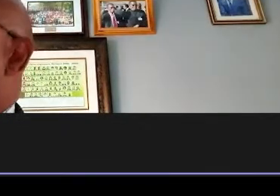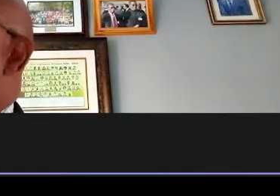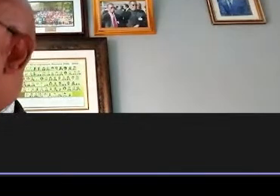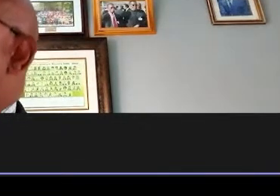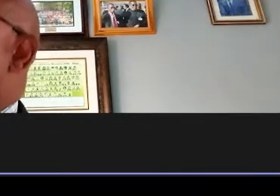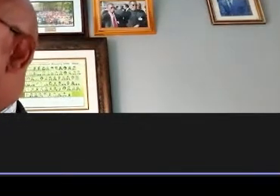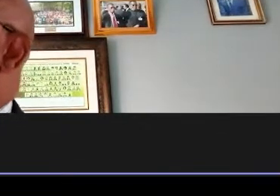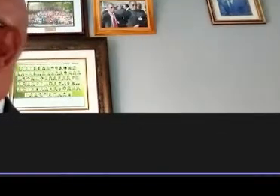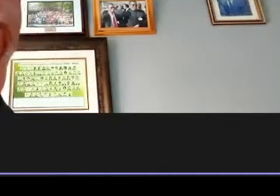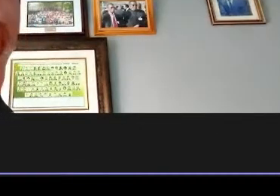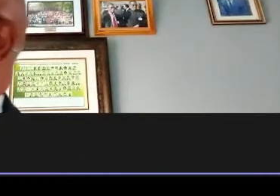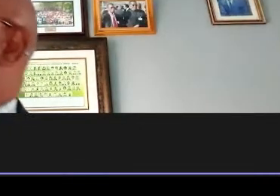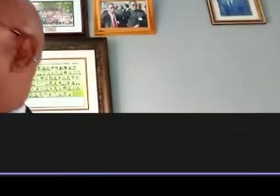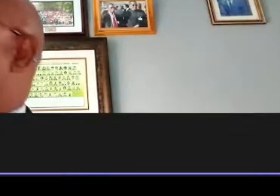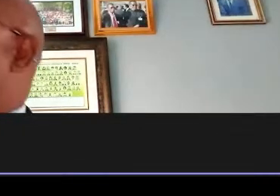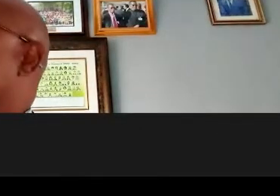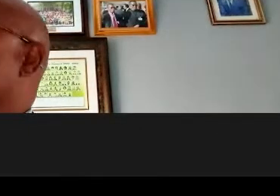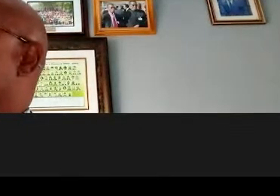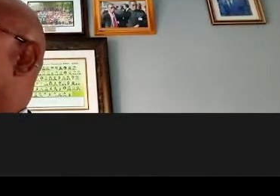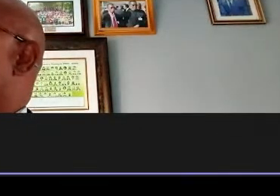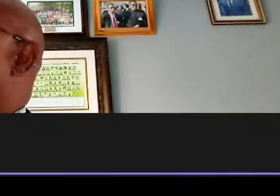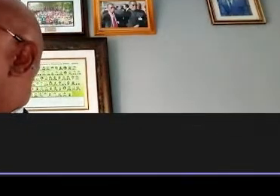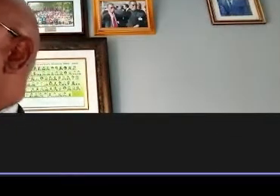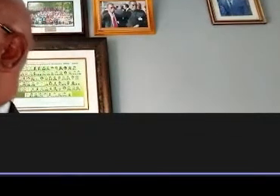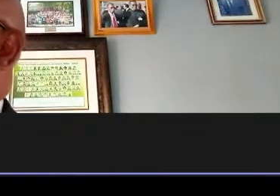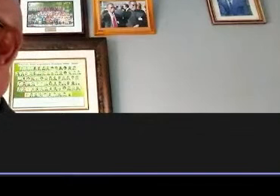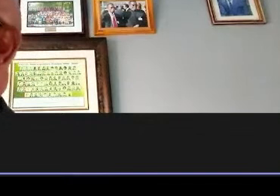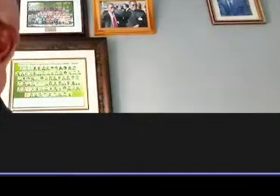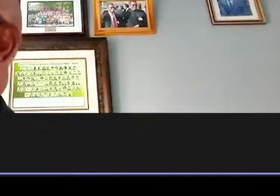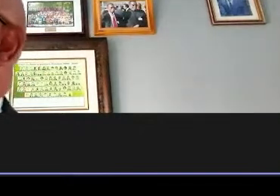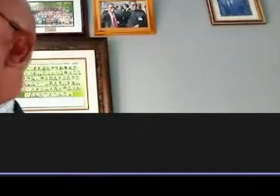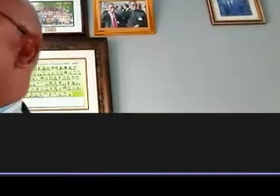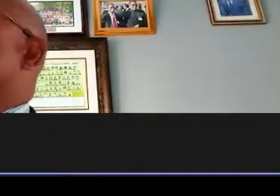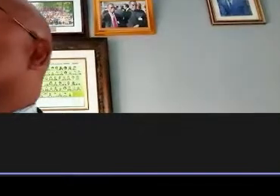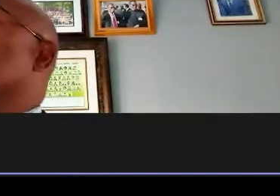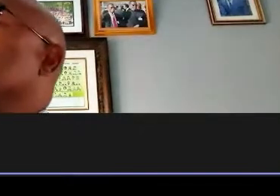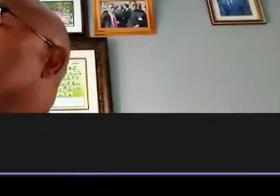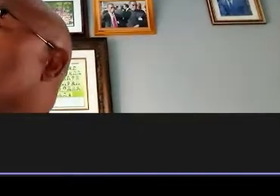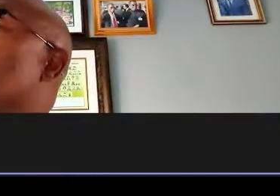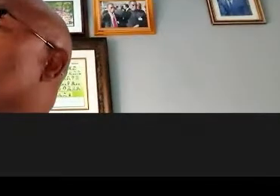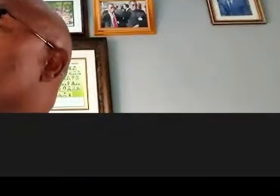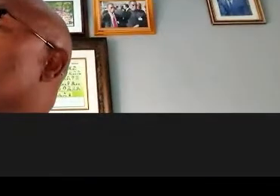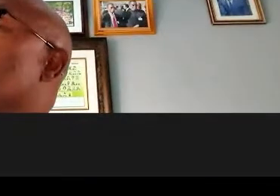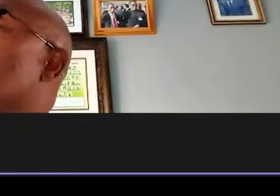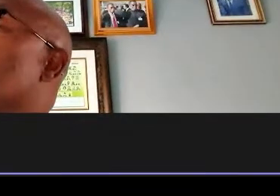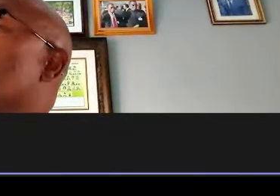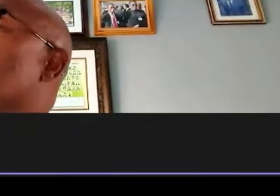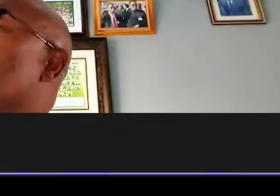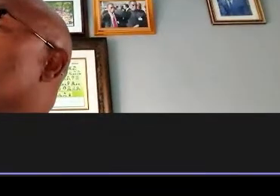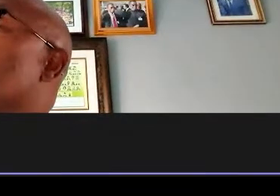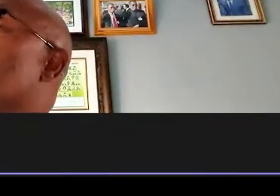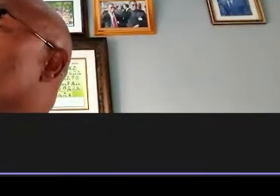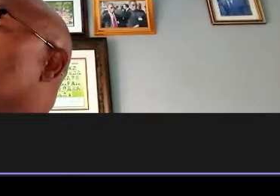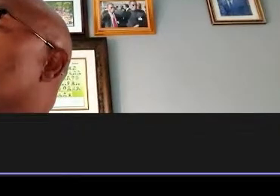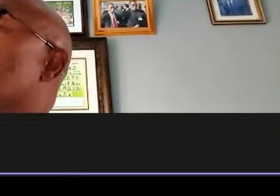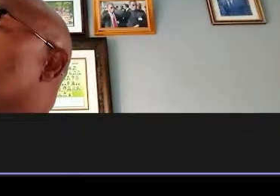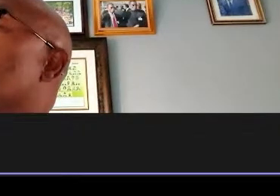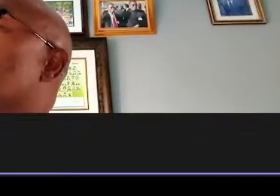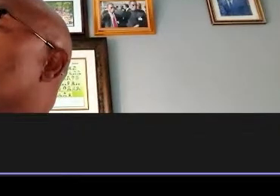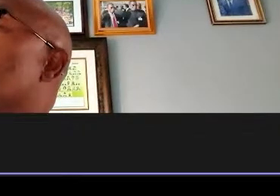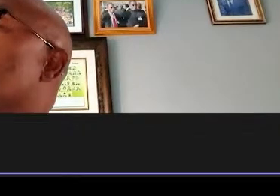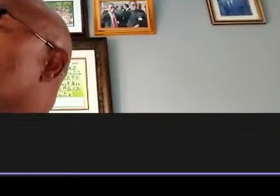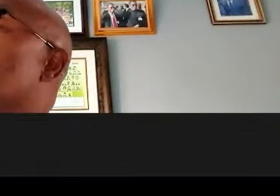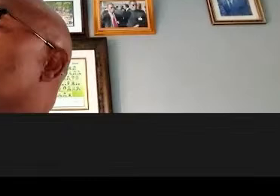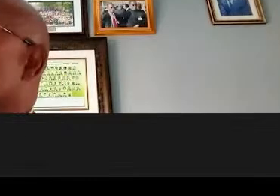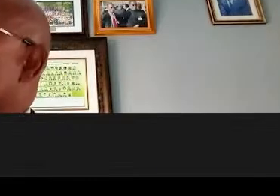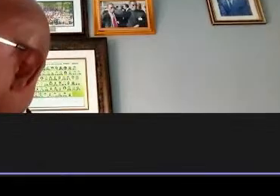They live because of Good Samaritans. And among these Good Samaritans was the IFP, whose NEC